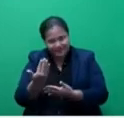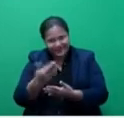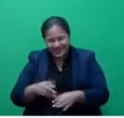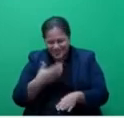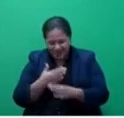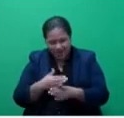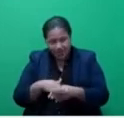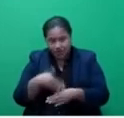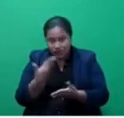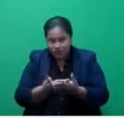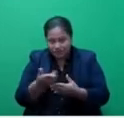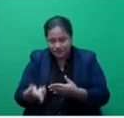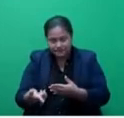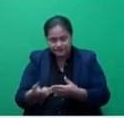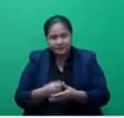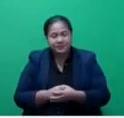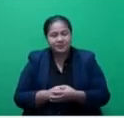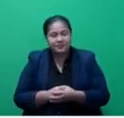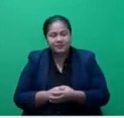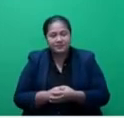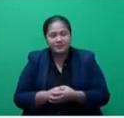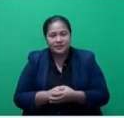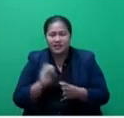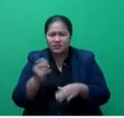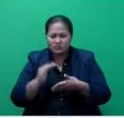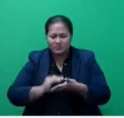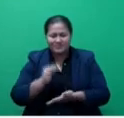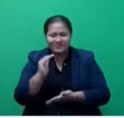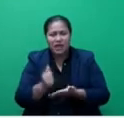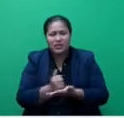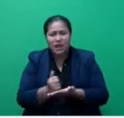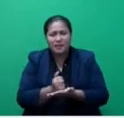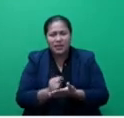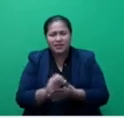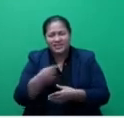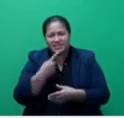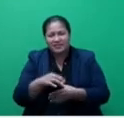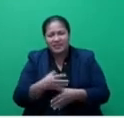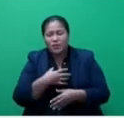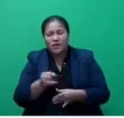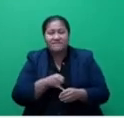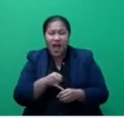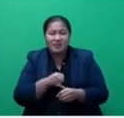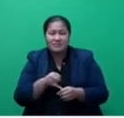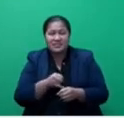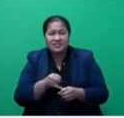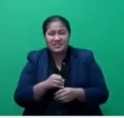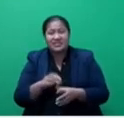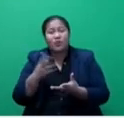The increase in numbers attending the decentralized services, but only to be told that further treatment or pharmacy to come from the patient's own